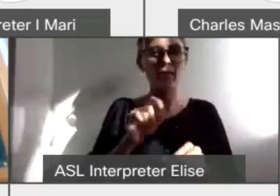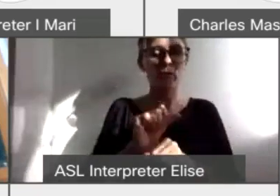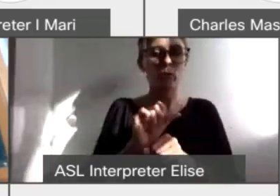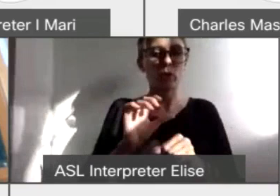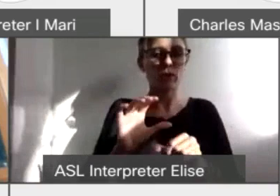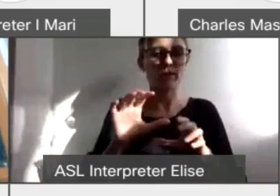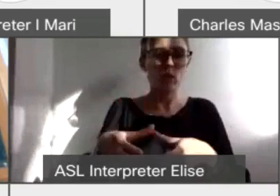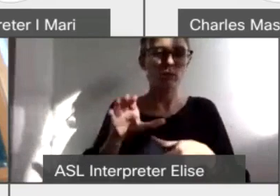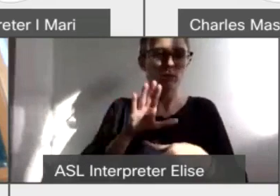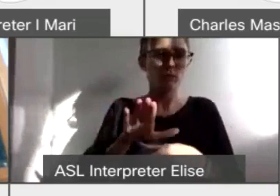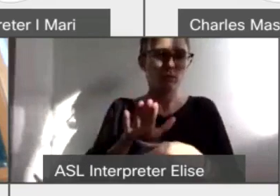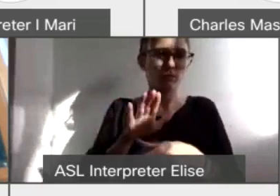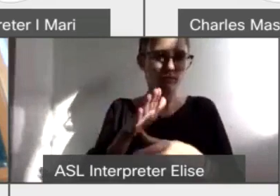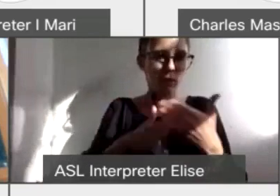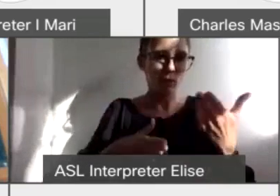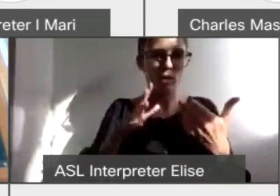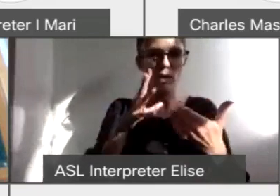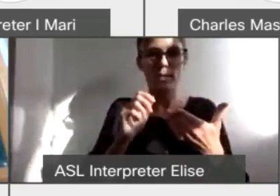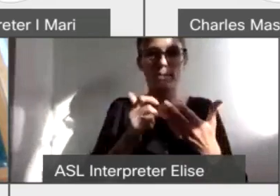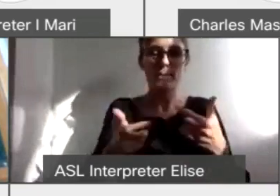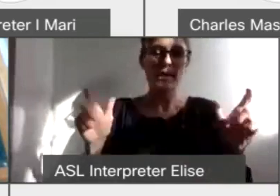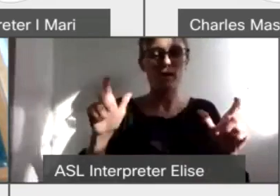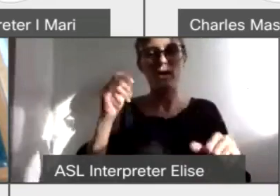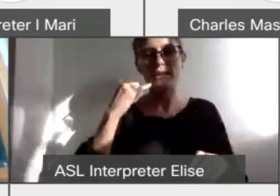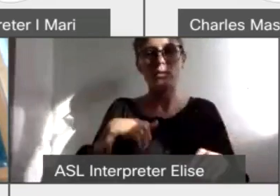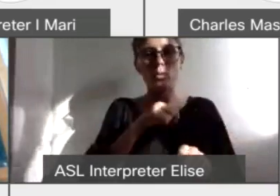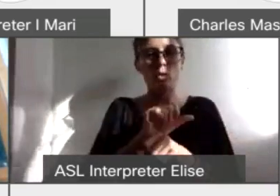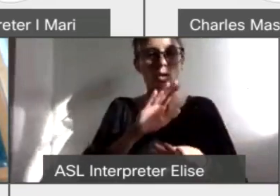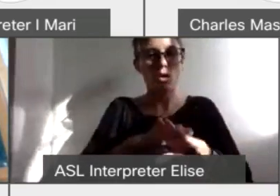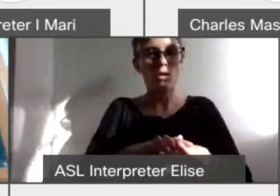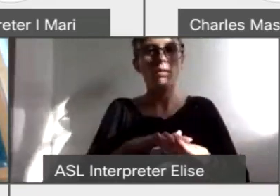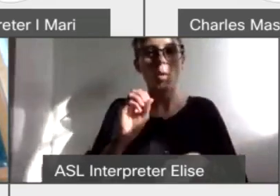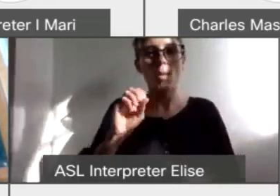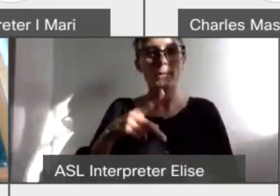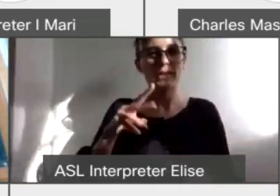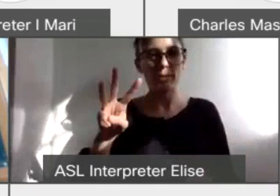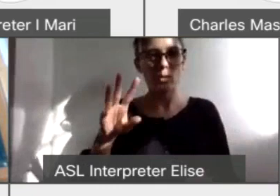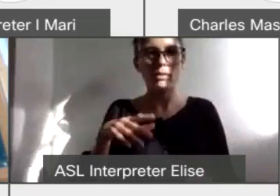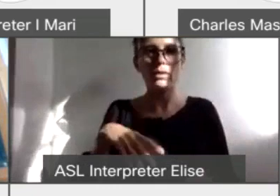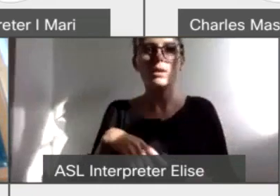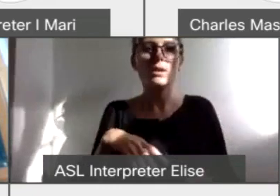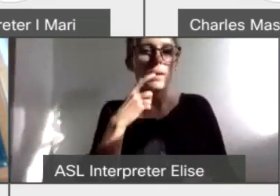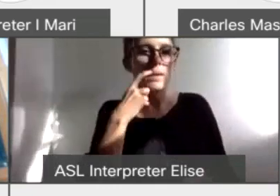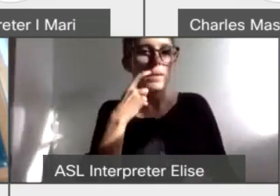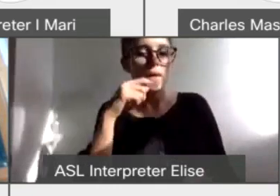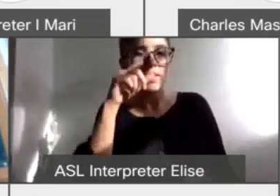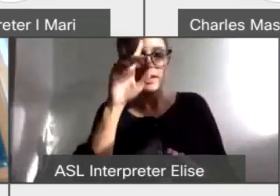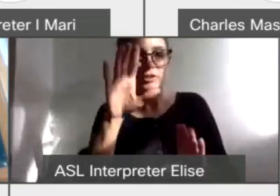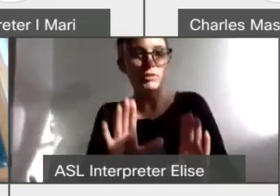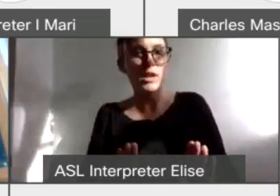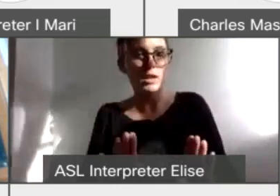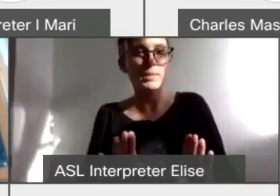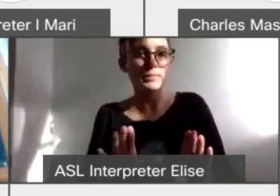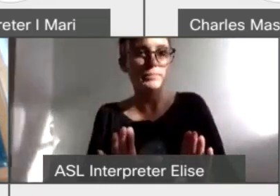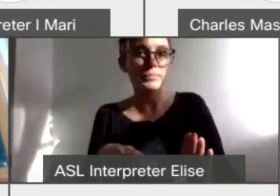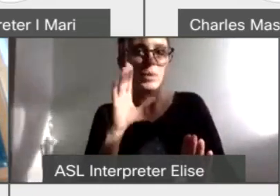and some of the big top ideas that we're working on now at OPW. No, I think it's great that you